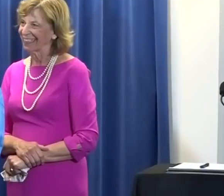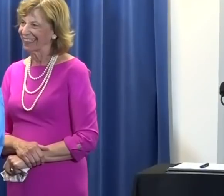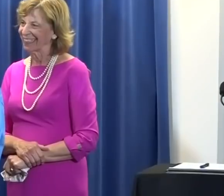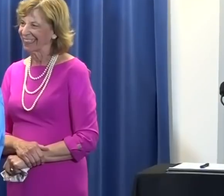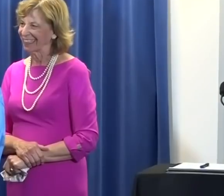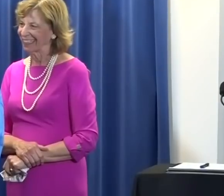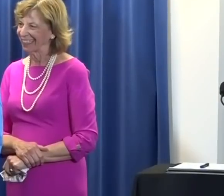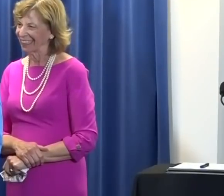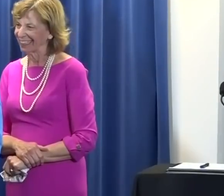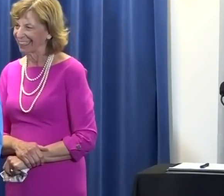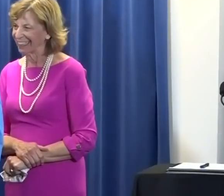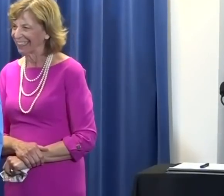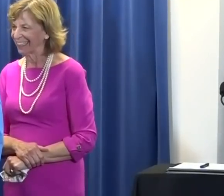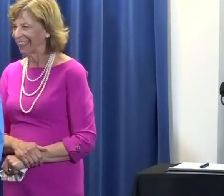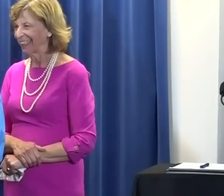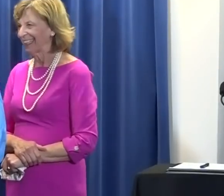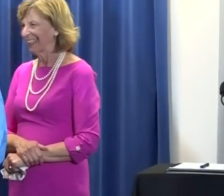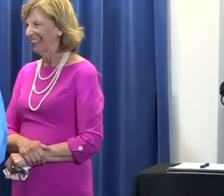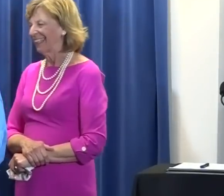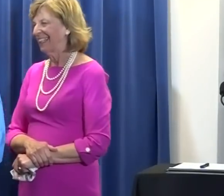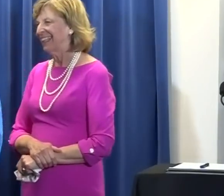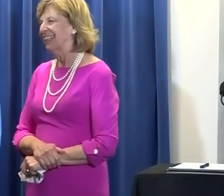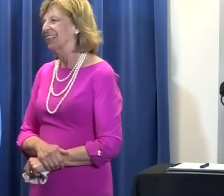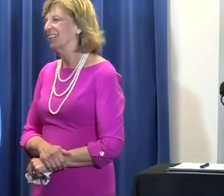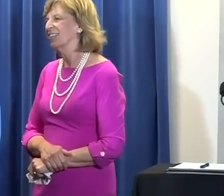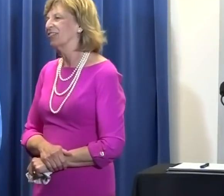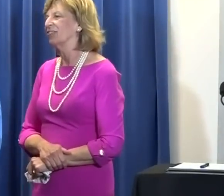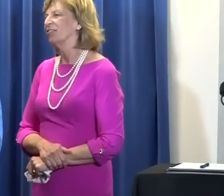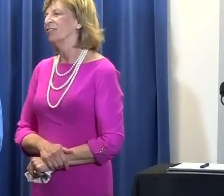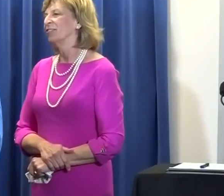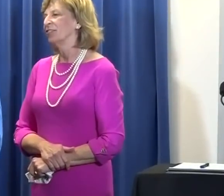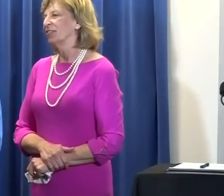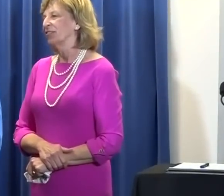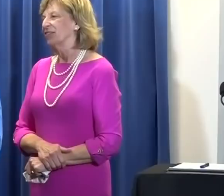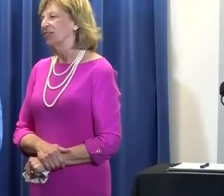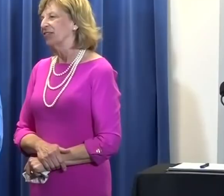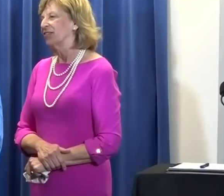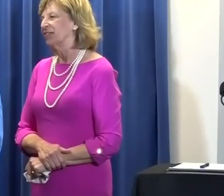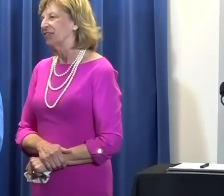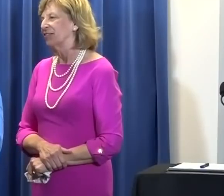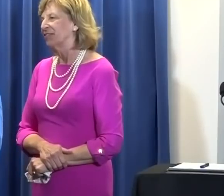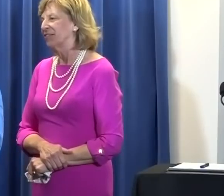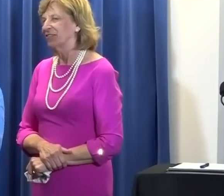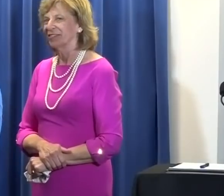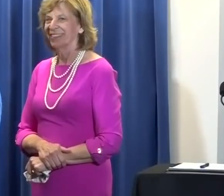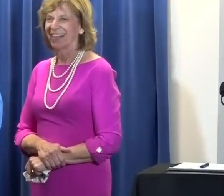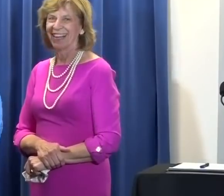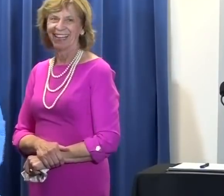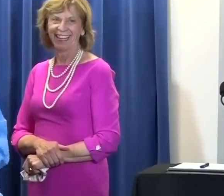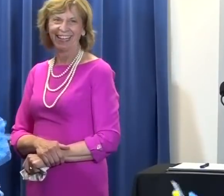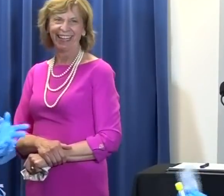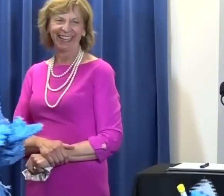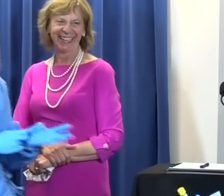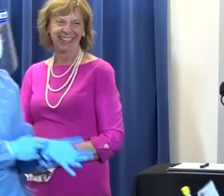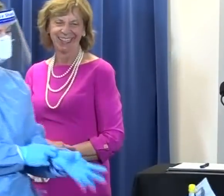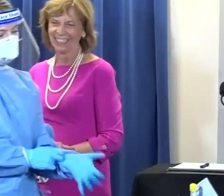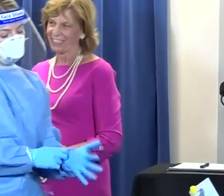doing? Tell me how we do this. We're going to take a Q-tip, we're going to put it in your nose and swab around for 10 seconds on each side. Let's go. Let's do